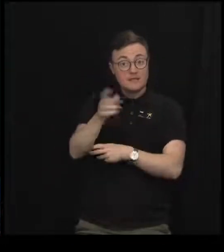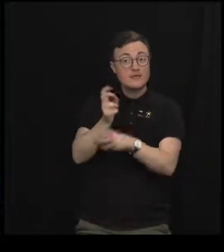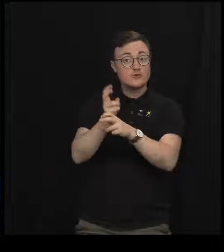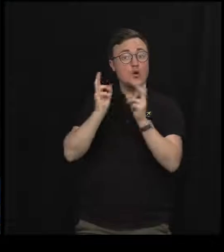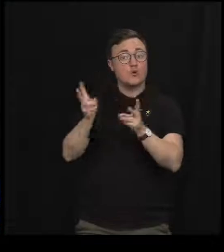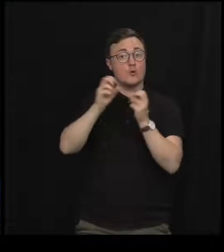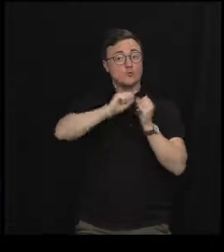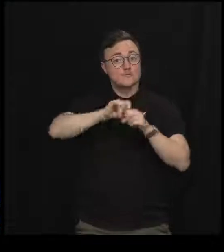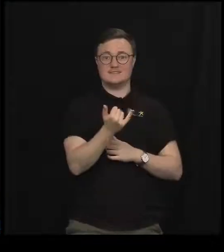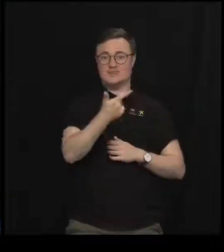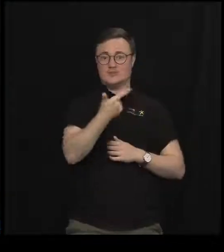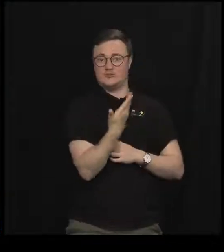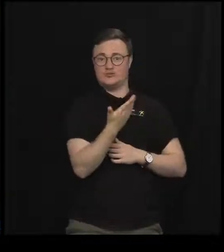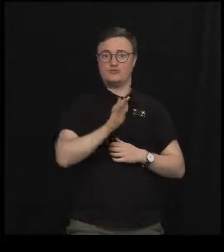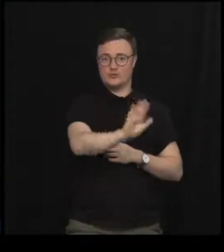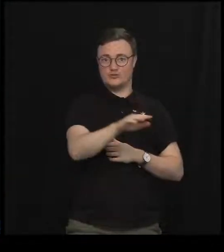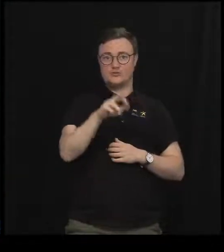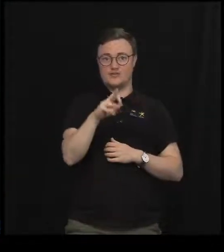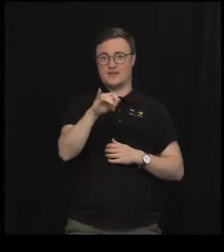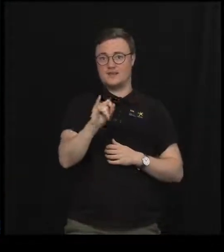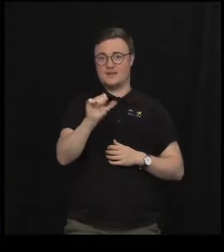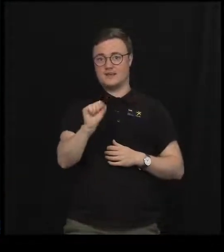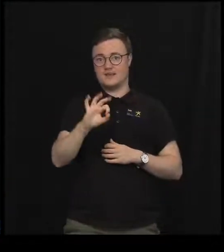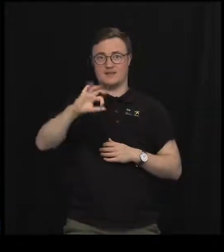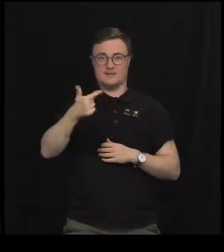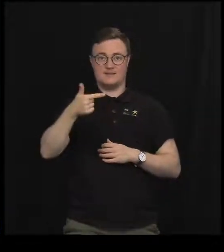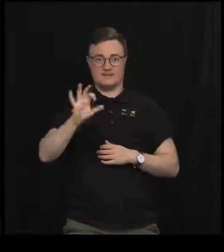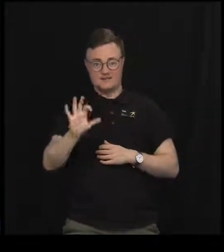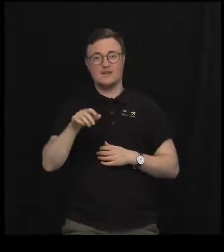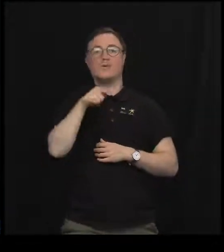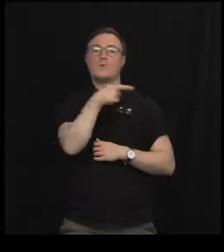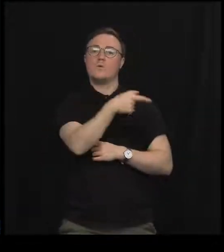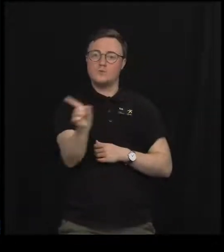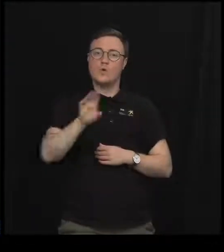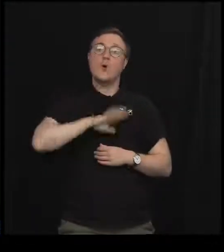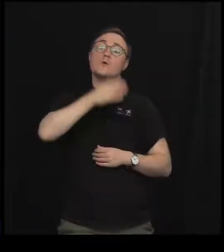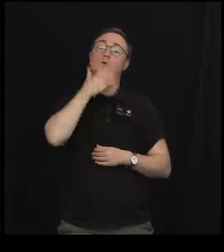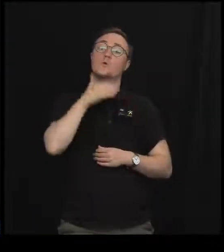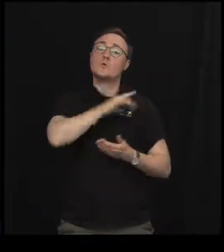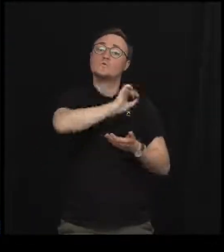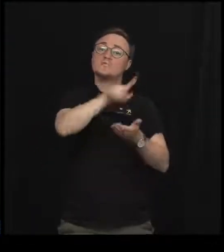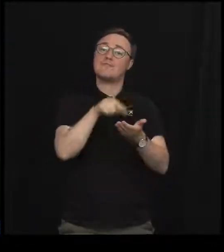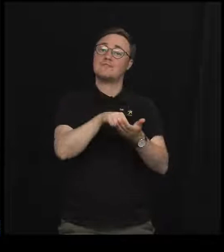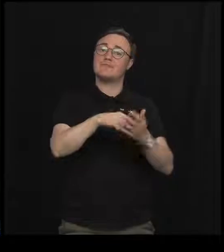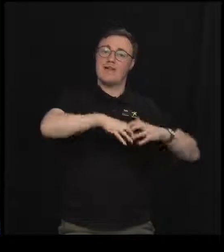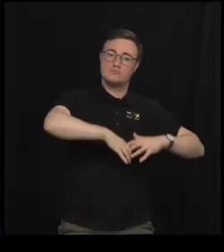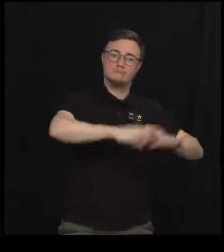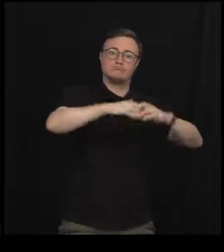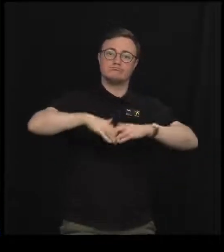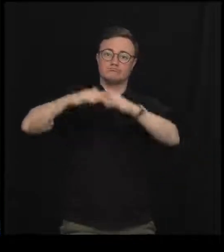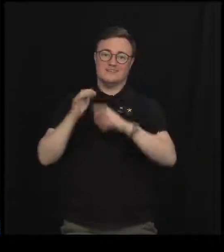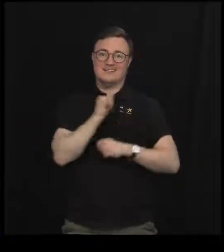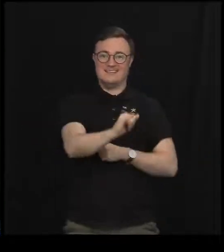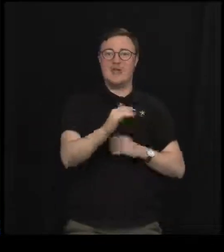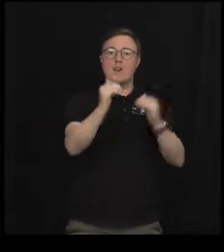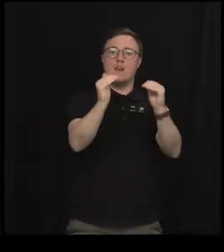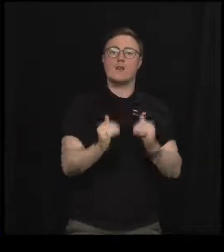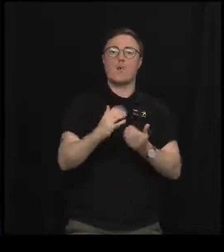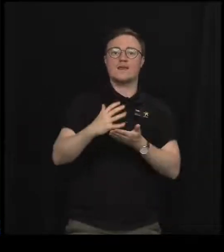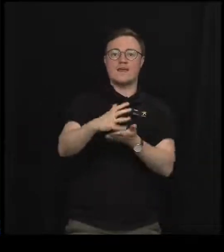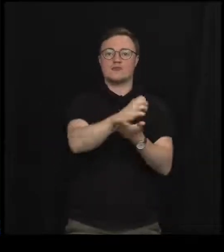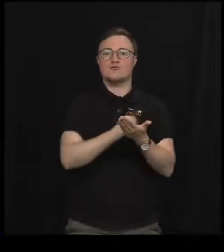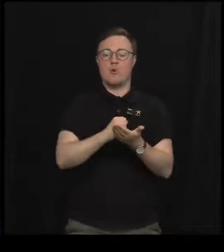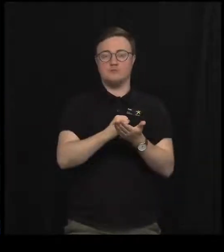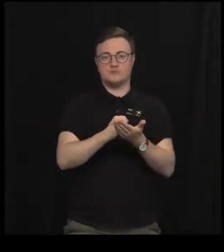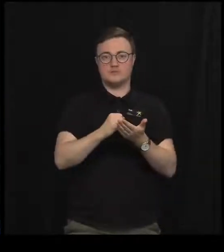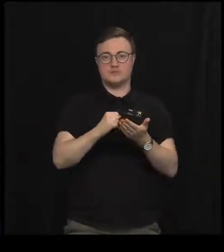contextualization challenges that are faced? And their innovation about youth centers in low-income neighborhoods of Nairobi won the